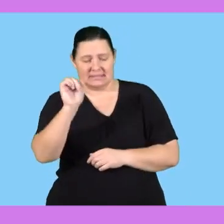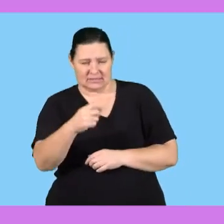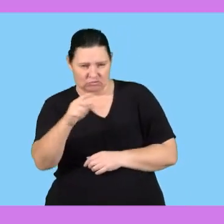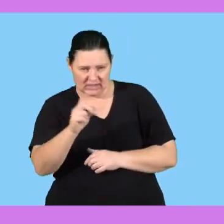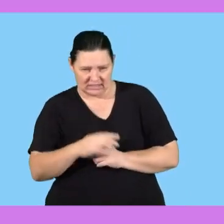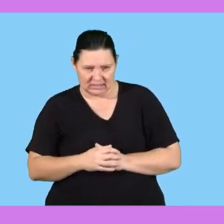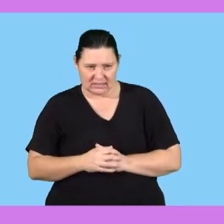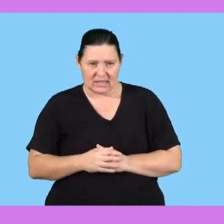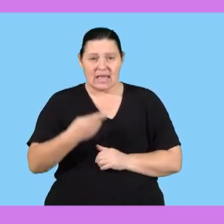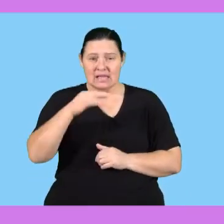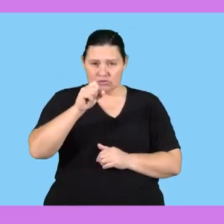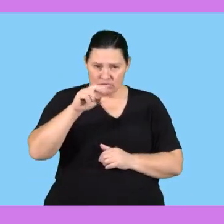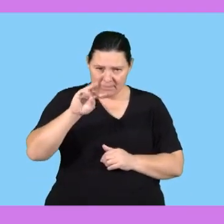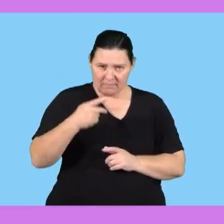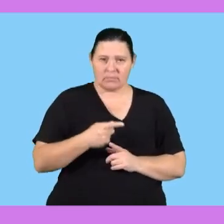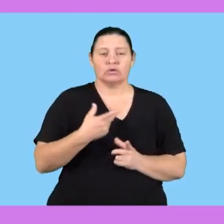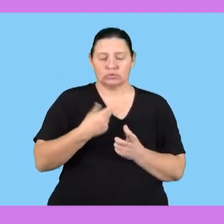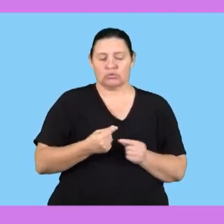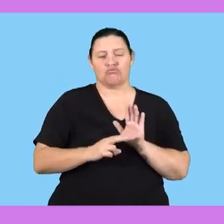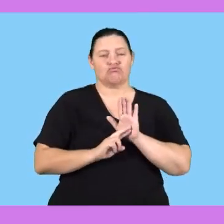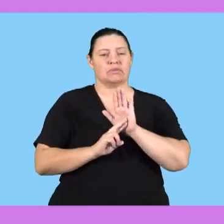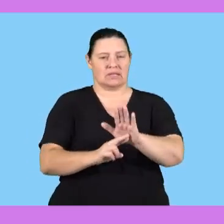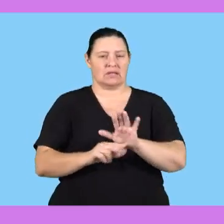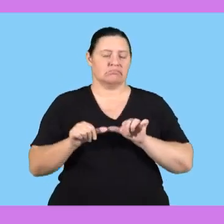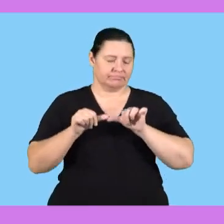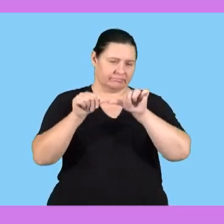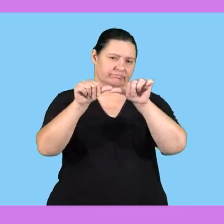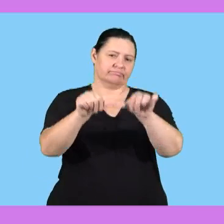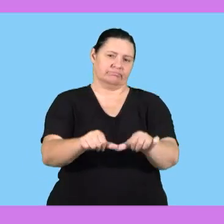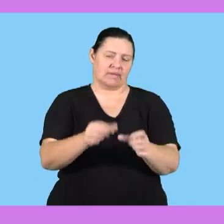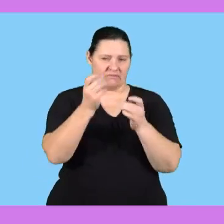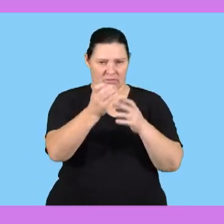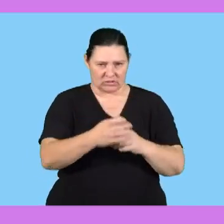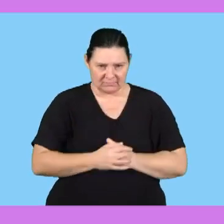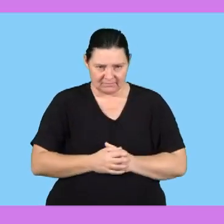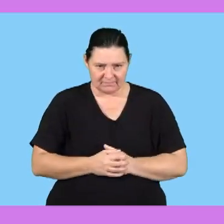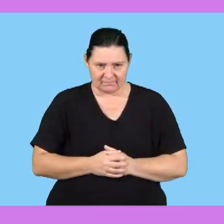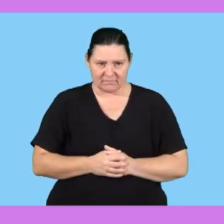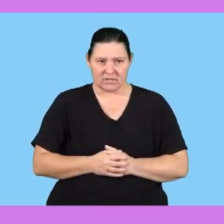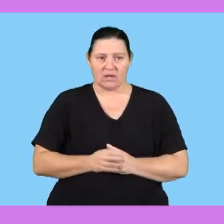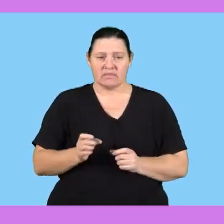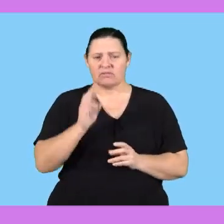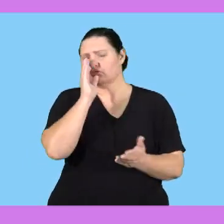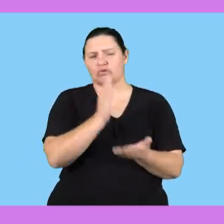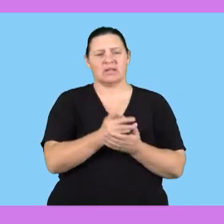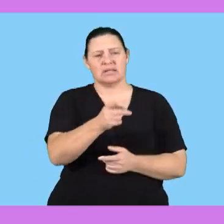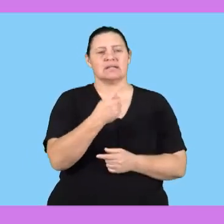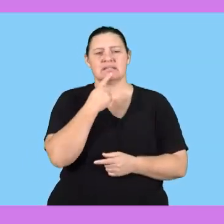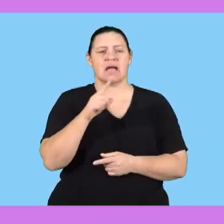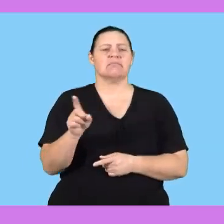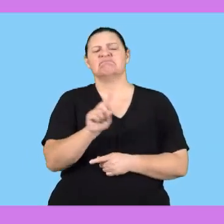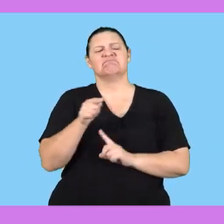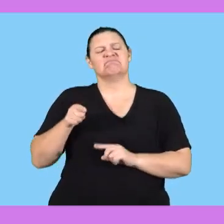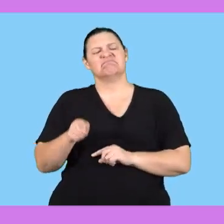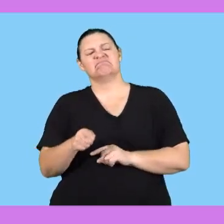We definitely use a histogram to represent continuous data. And then our last question here, very straightforward. It